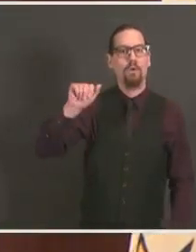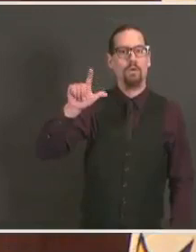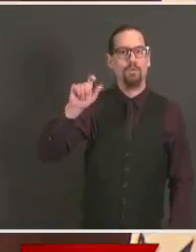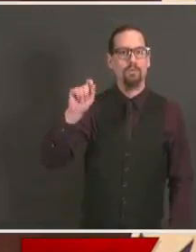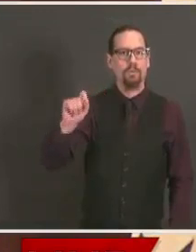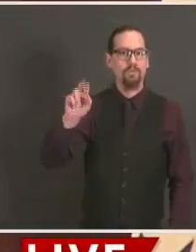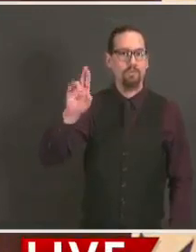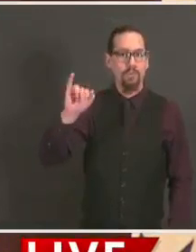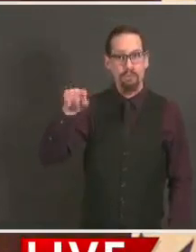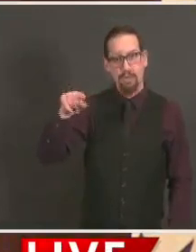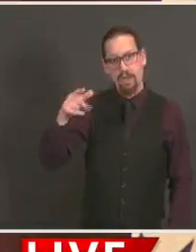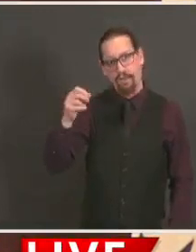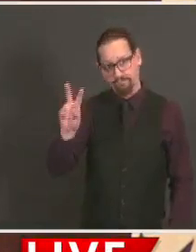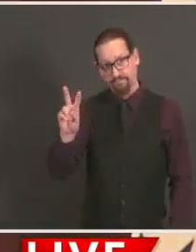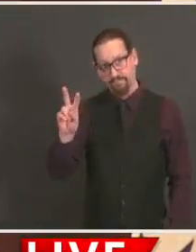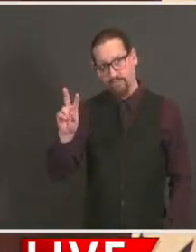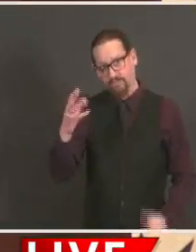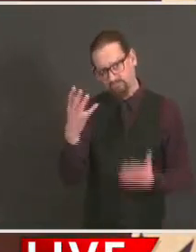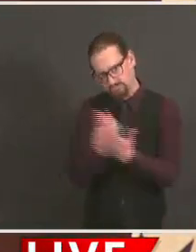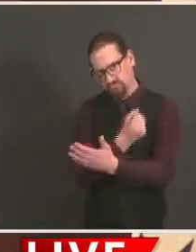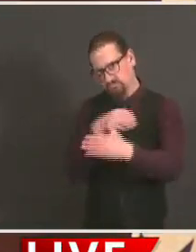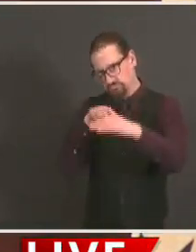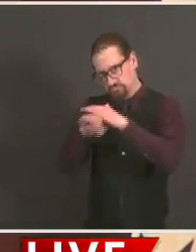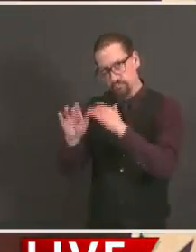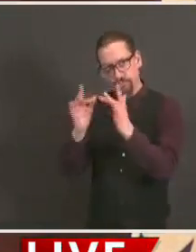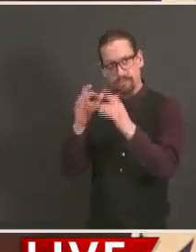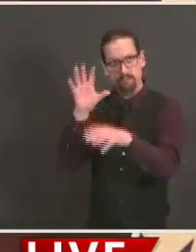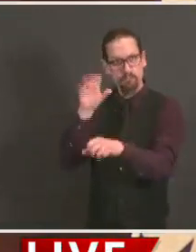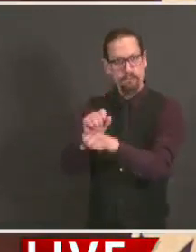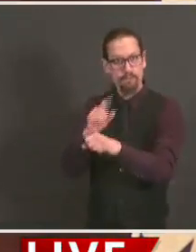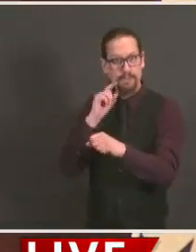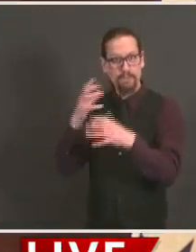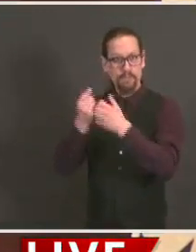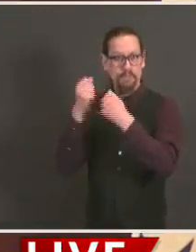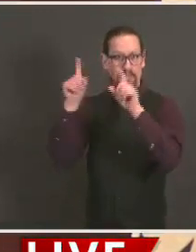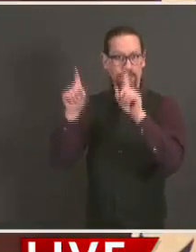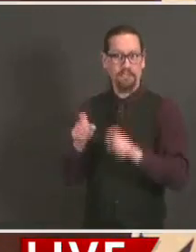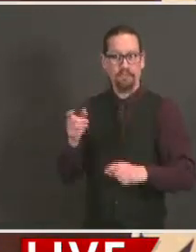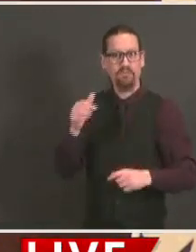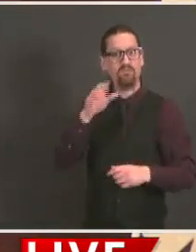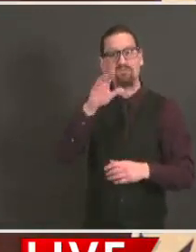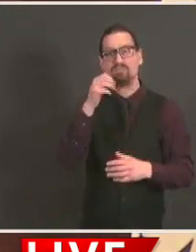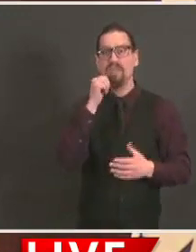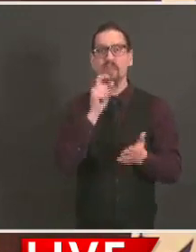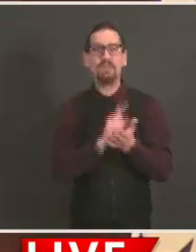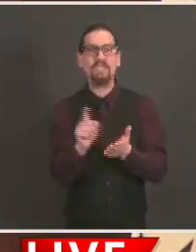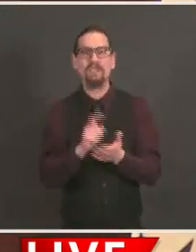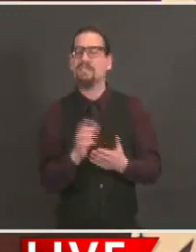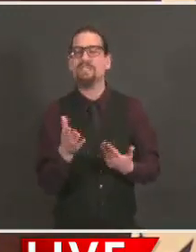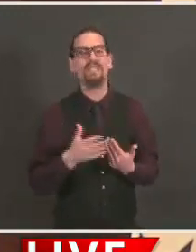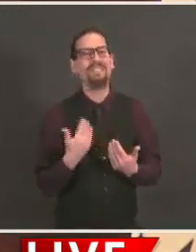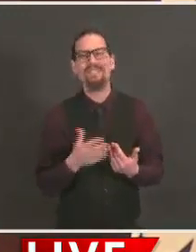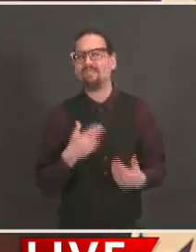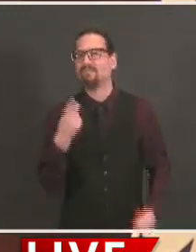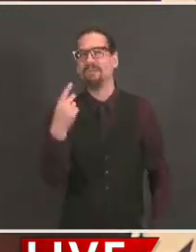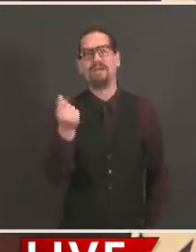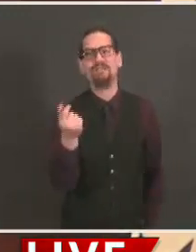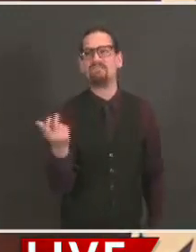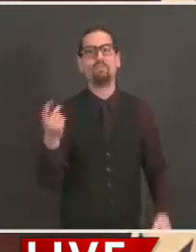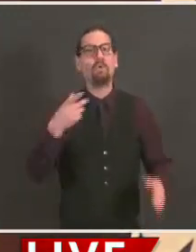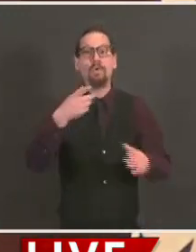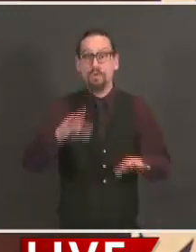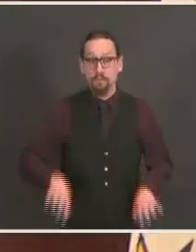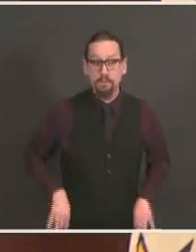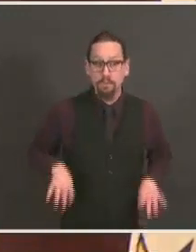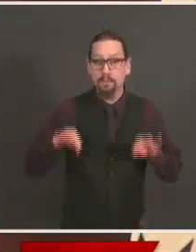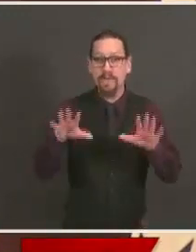Getting tested every week is fast, it's easy, it's free, and it's more important now